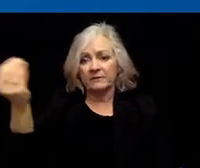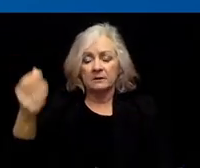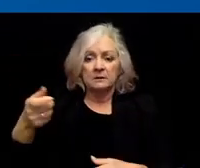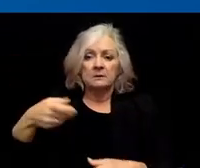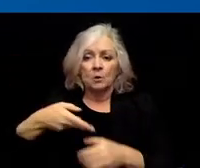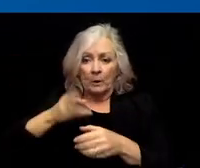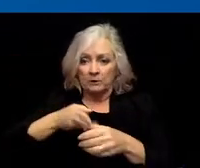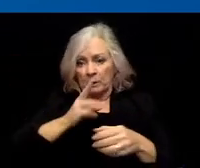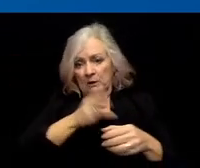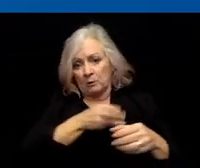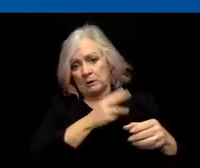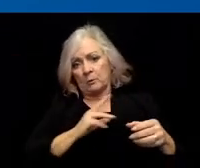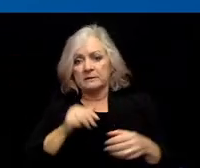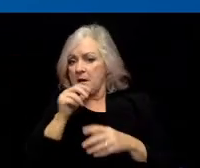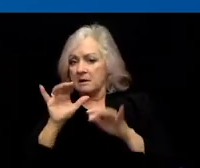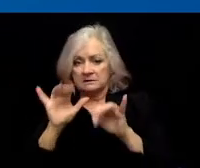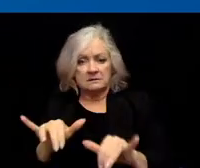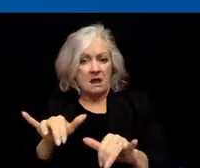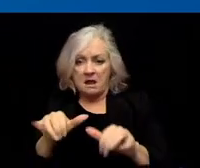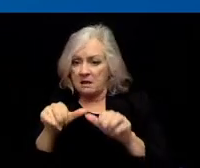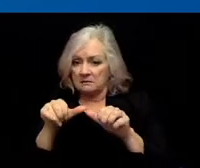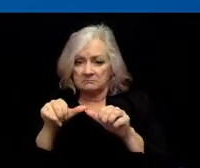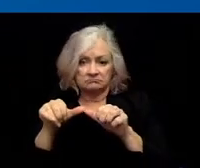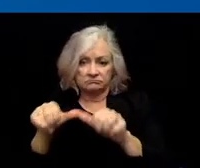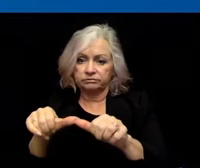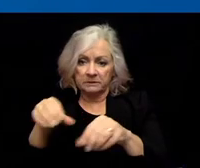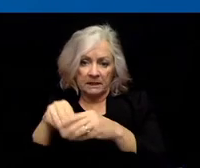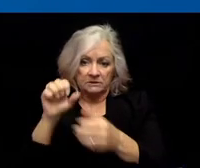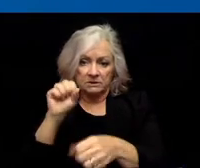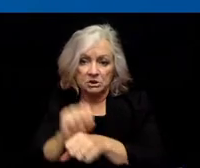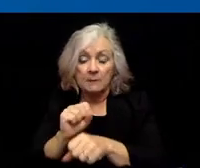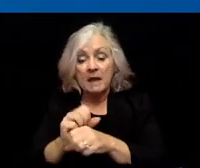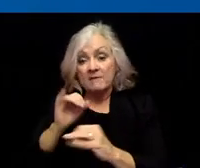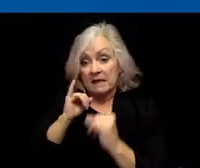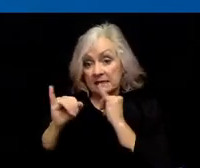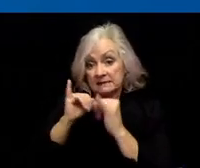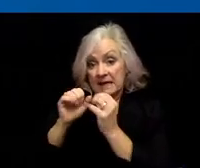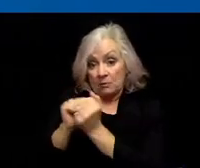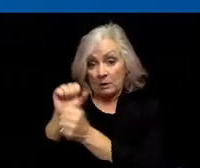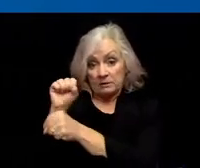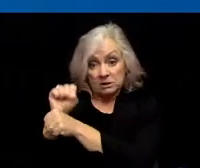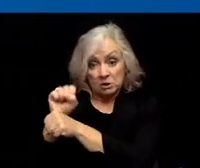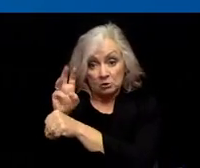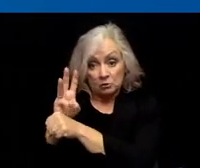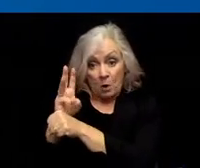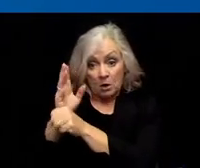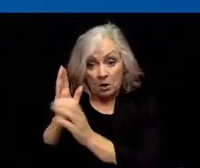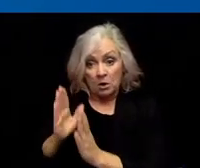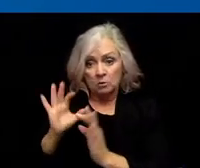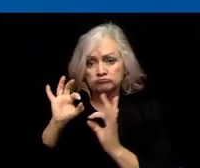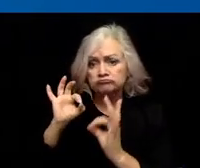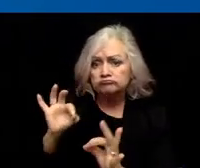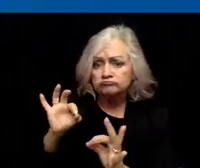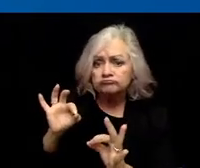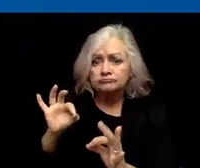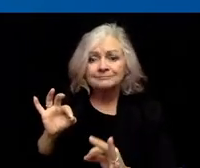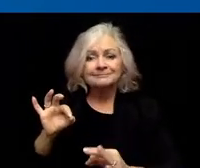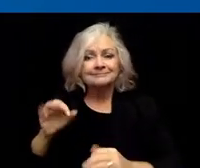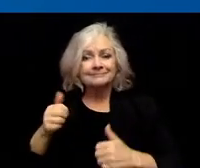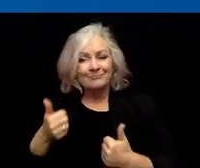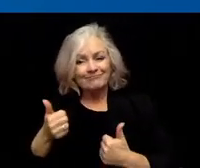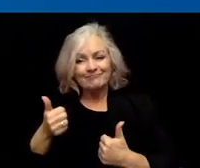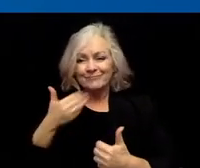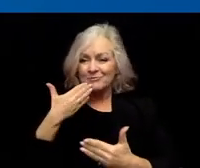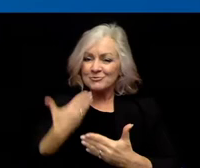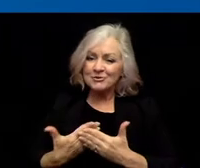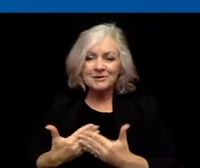here in Texas. So you'll do an intake with a social worker and you think you've hit it off and you've got